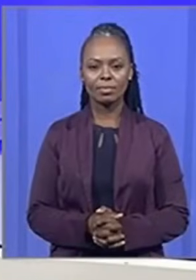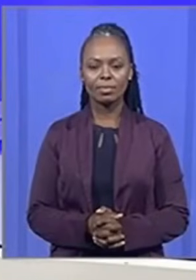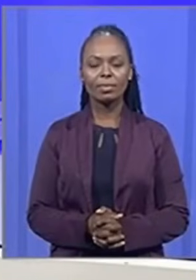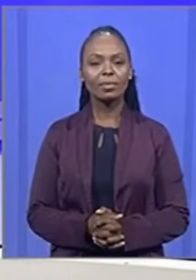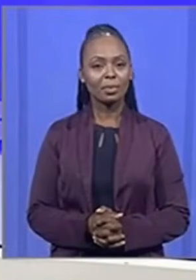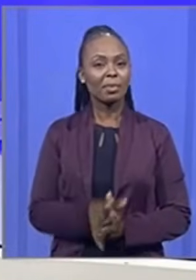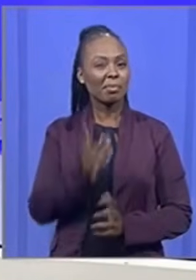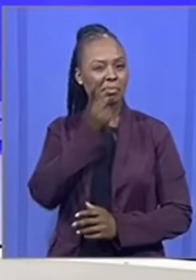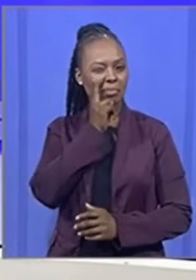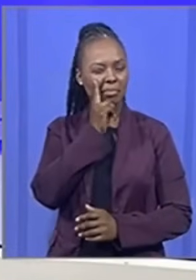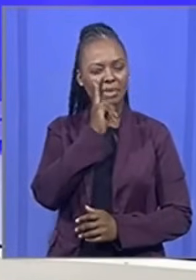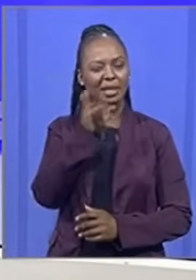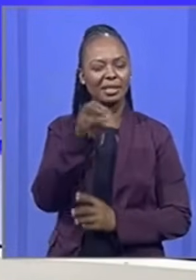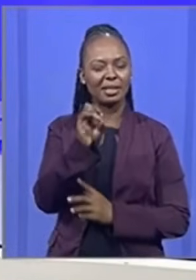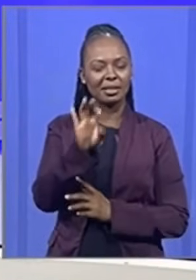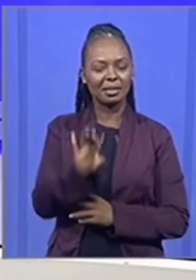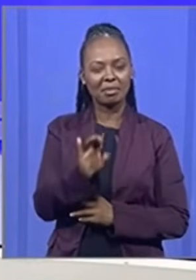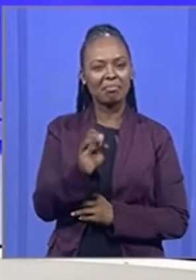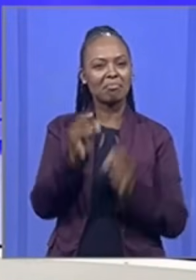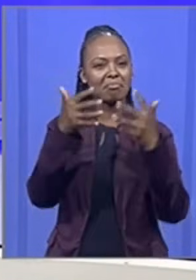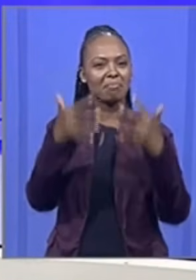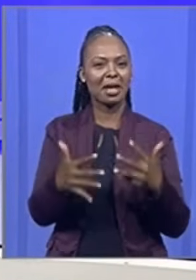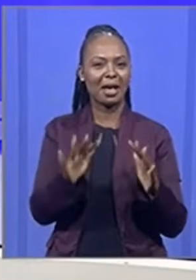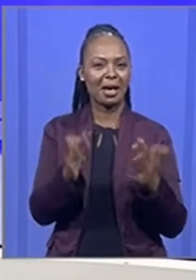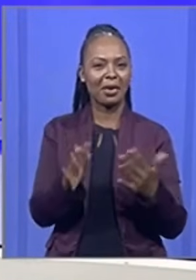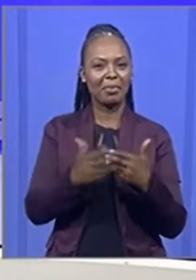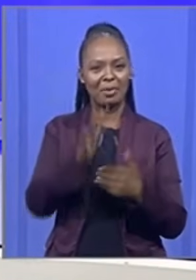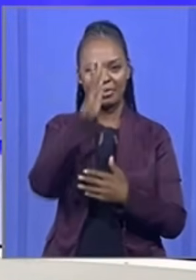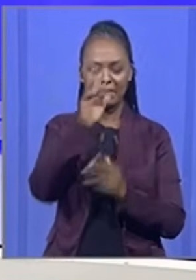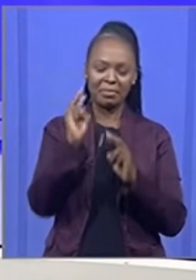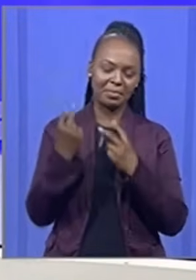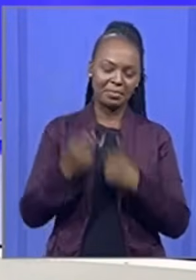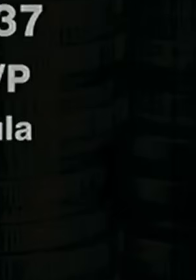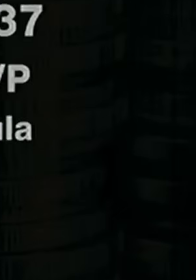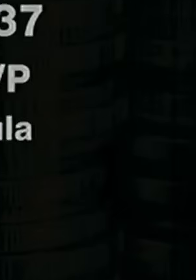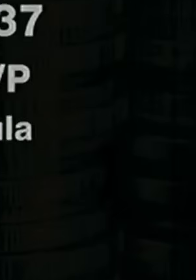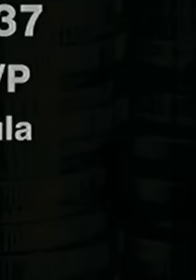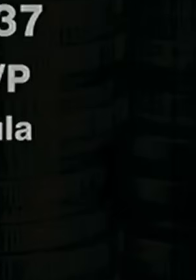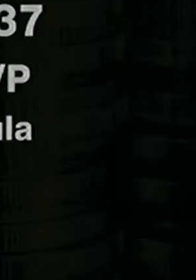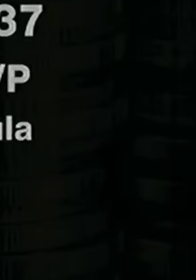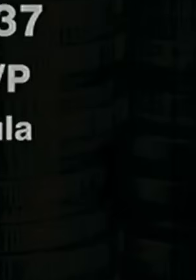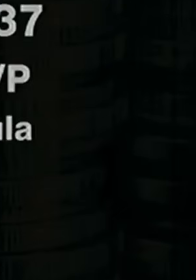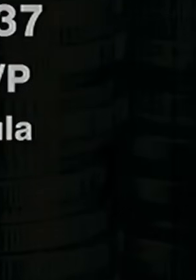Jwale ha re bone hore mebaraka e sebeditse jwang ha JC e ne e kwala ha mebaraka ne e kwala hore nya bohlano.